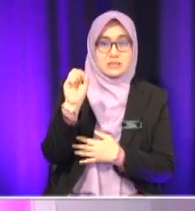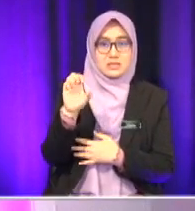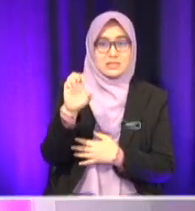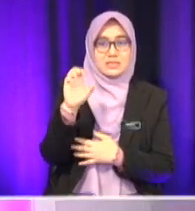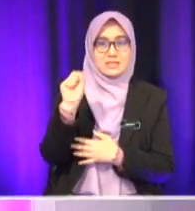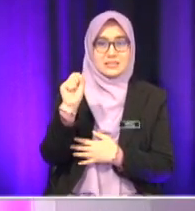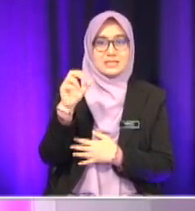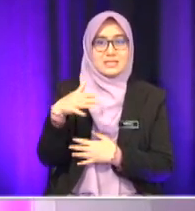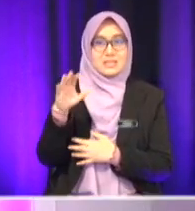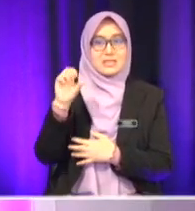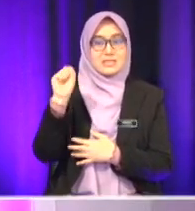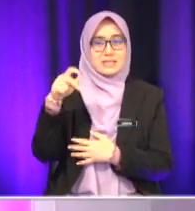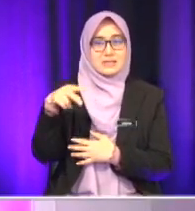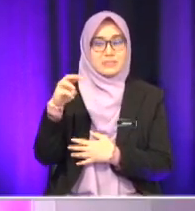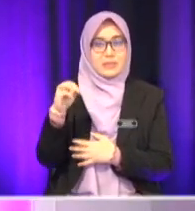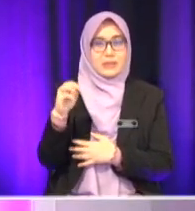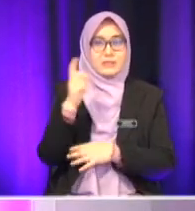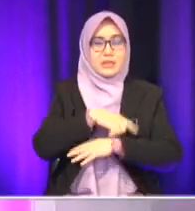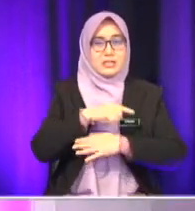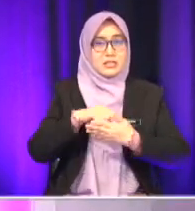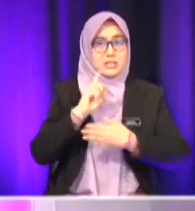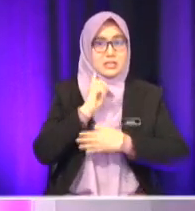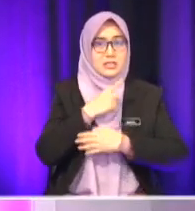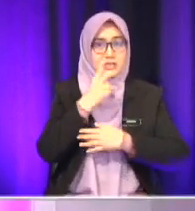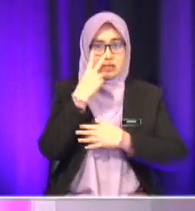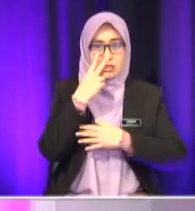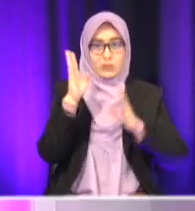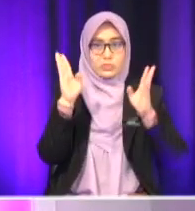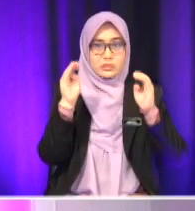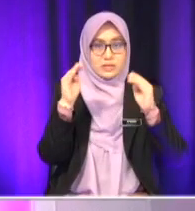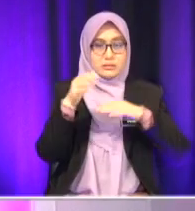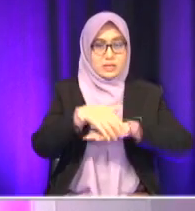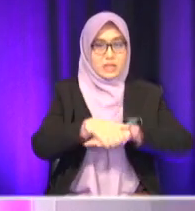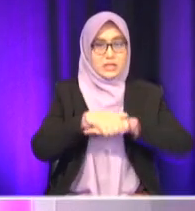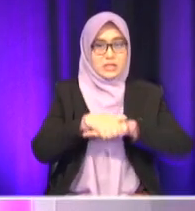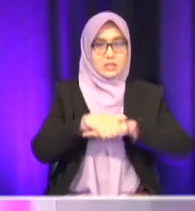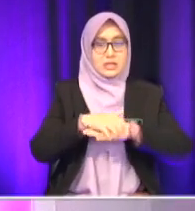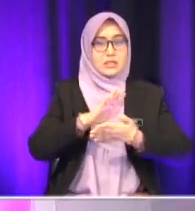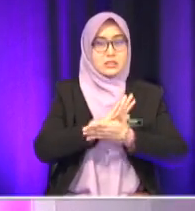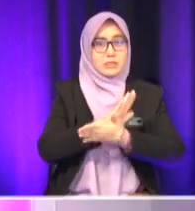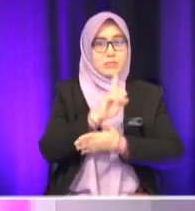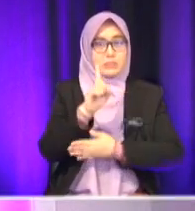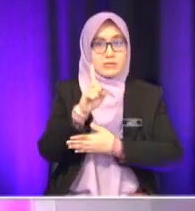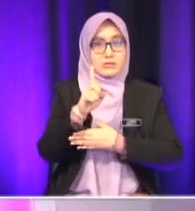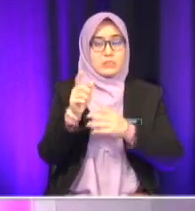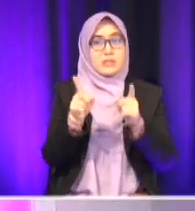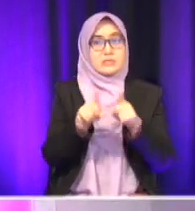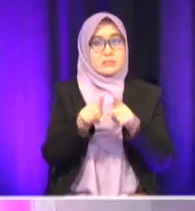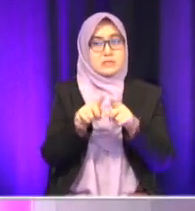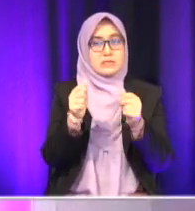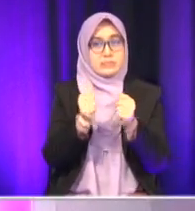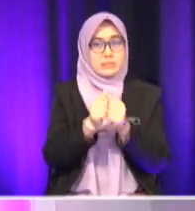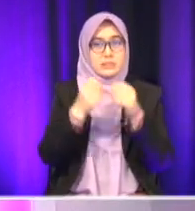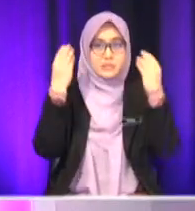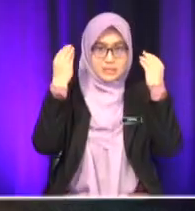Steven, and the subject for today is English, where we are focusing on paper 1 together with Madam Eileen. All right, Madam? Shall